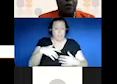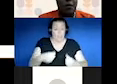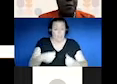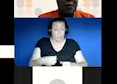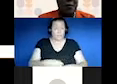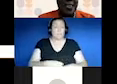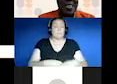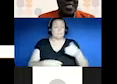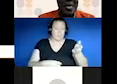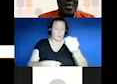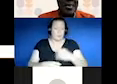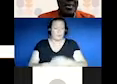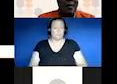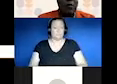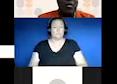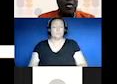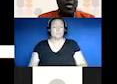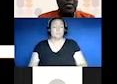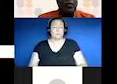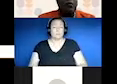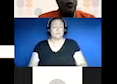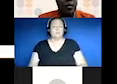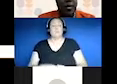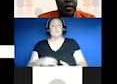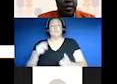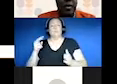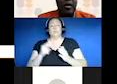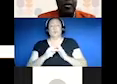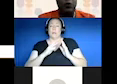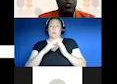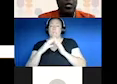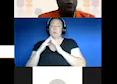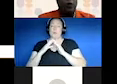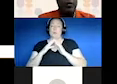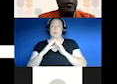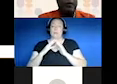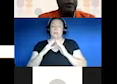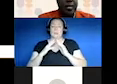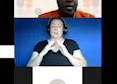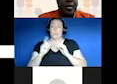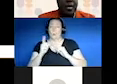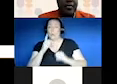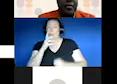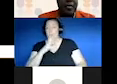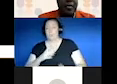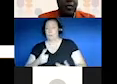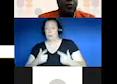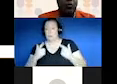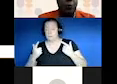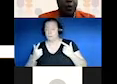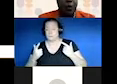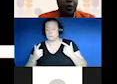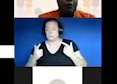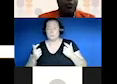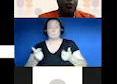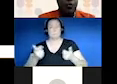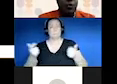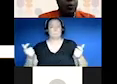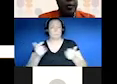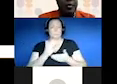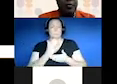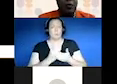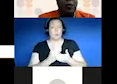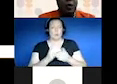sorry, there we go. Okay, and then we're looking at the community in which that woman lives in. And that's a huge part of